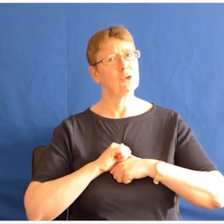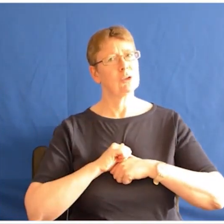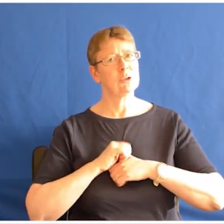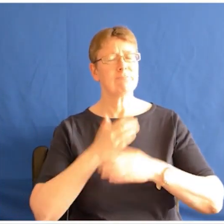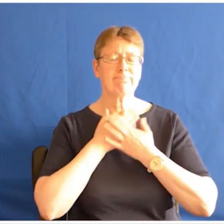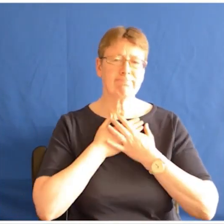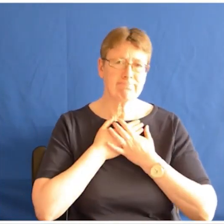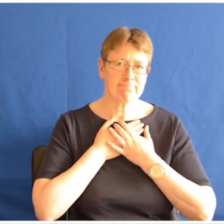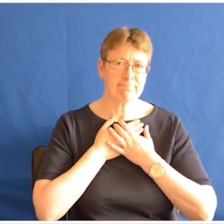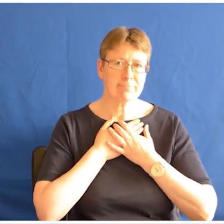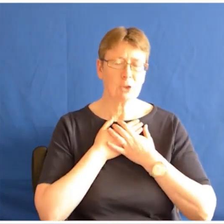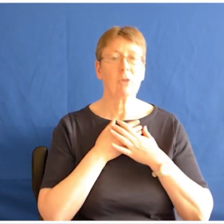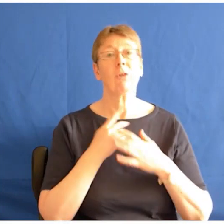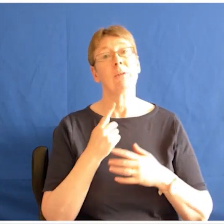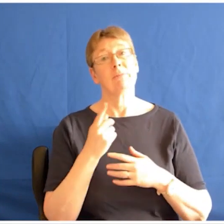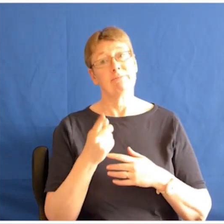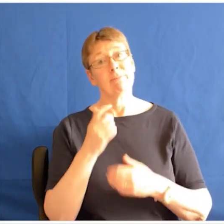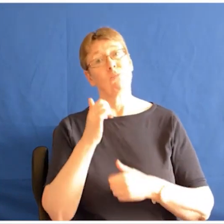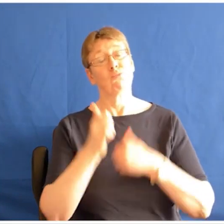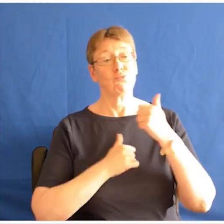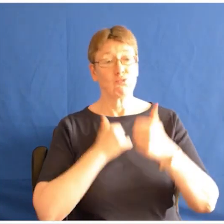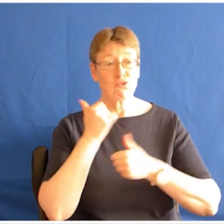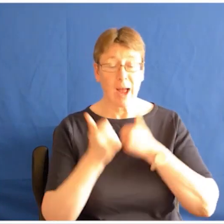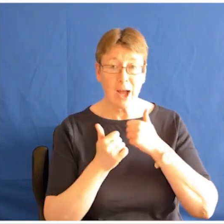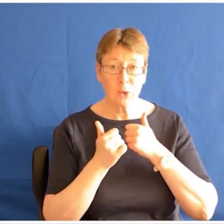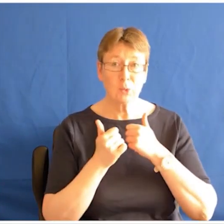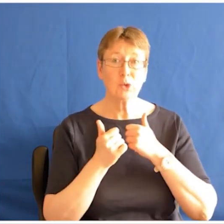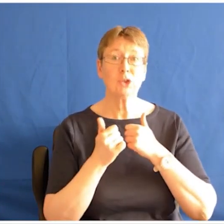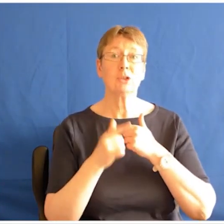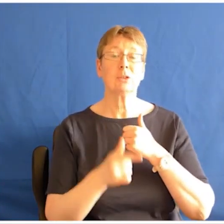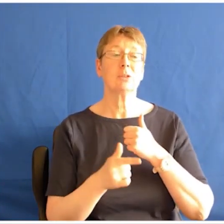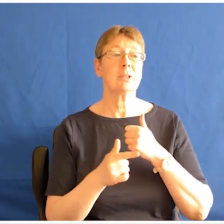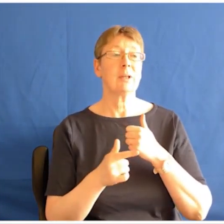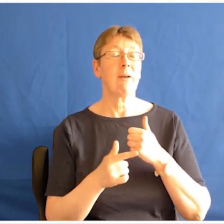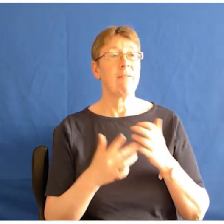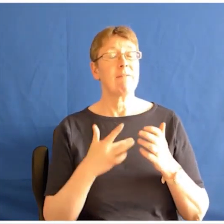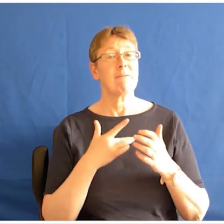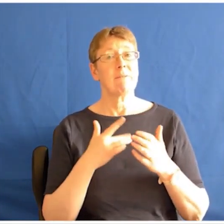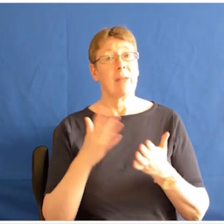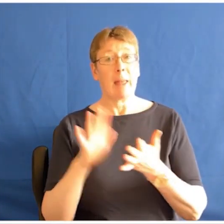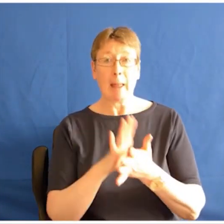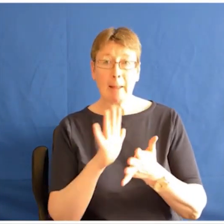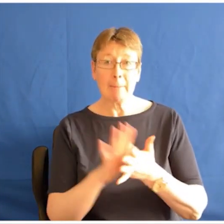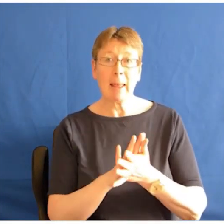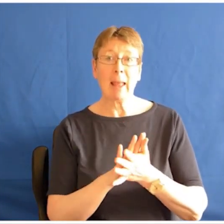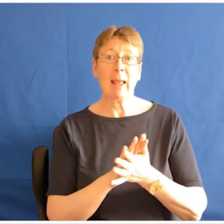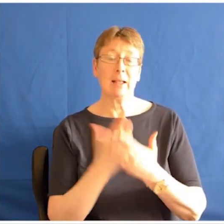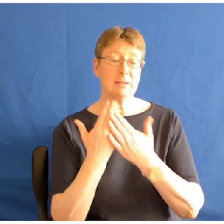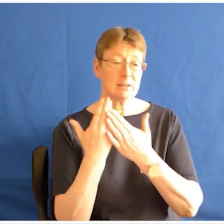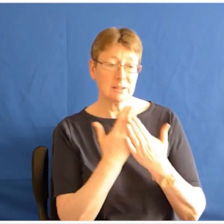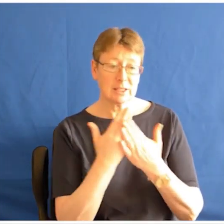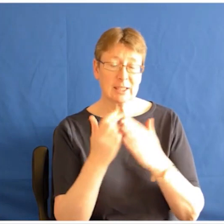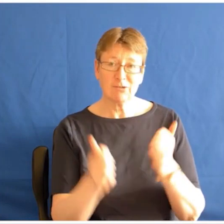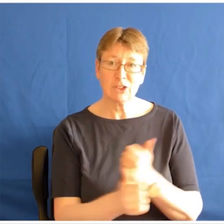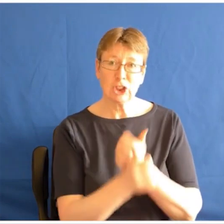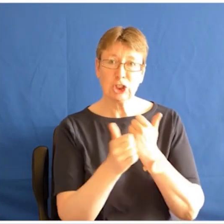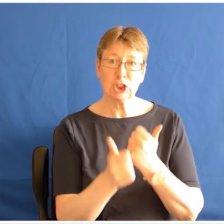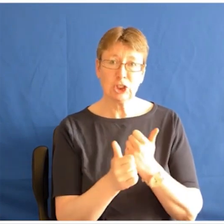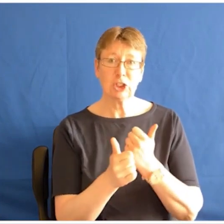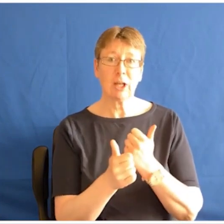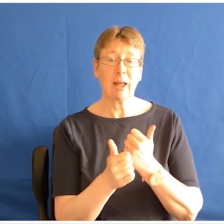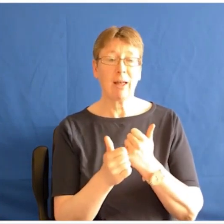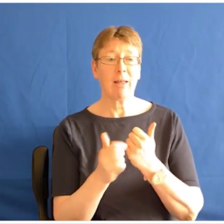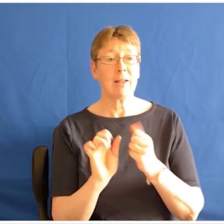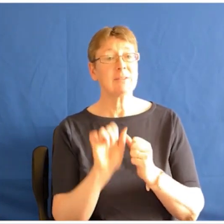cherish about today. So be proud of yourselves, be pleased that you've completed your studies here at the University of Edinburgh, and look forward